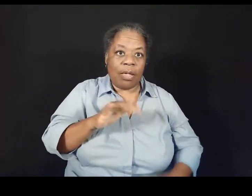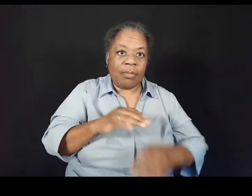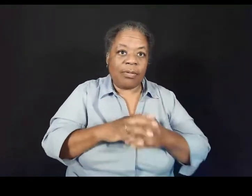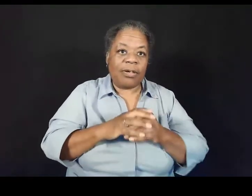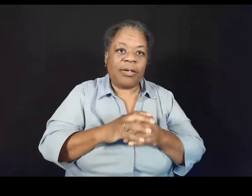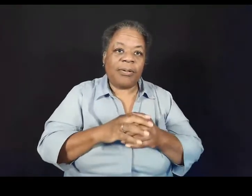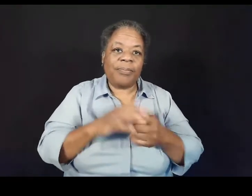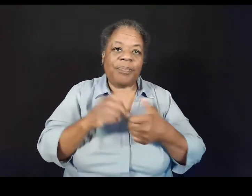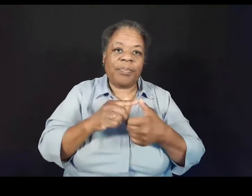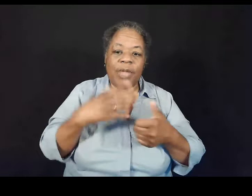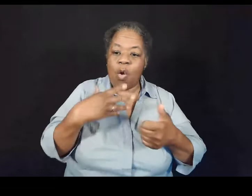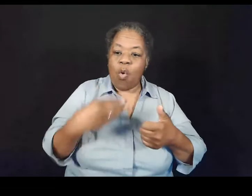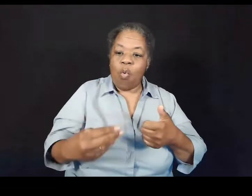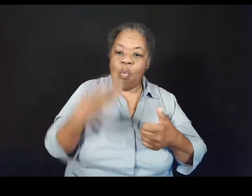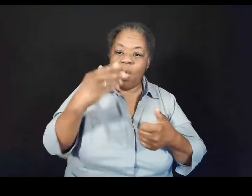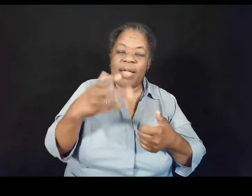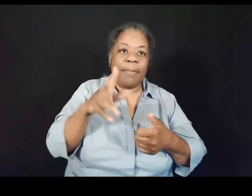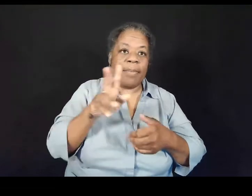White people,